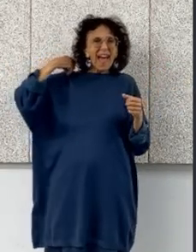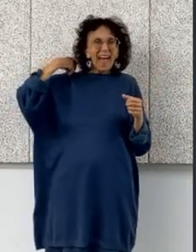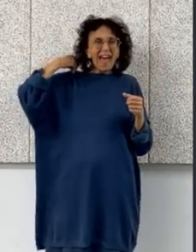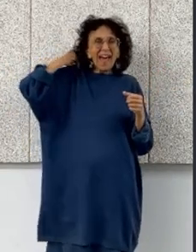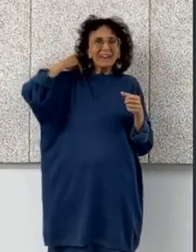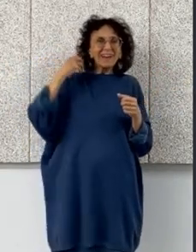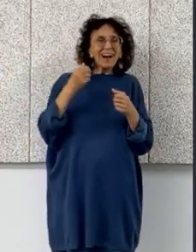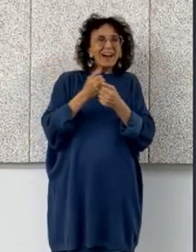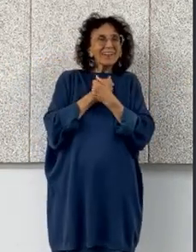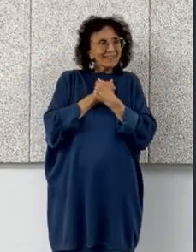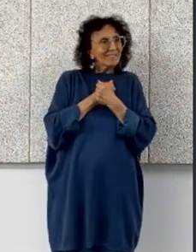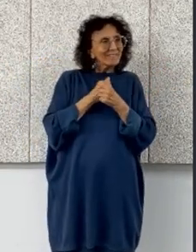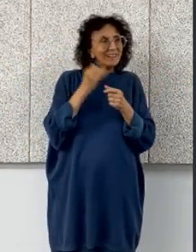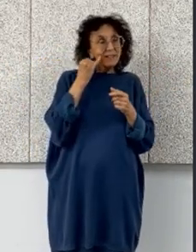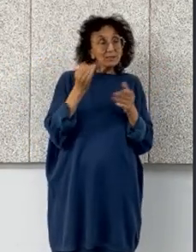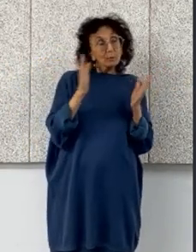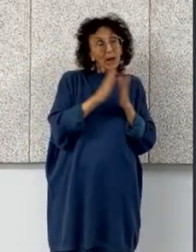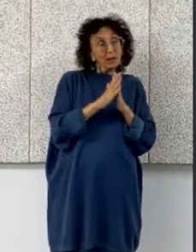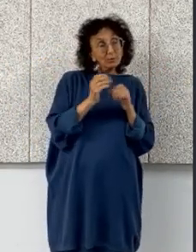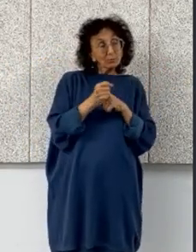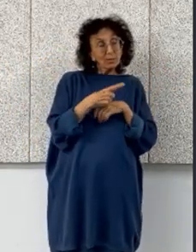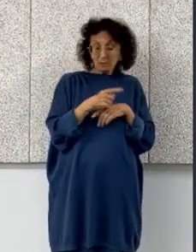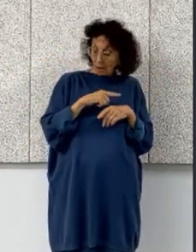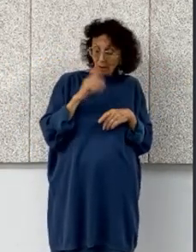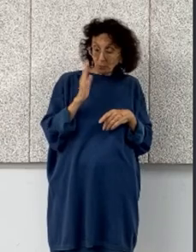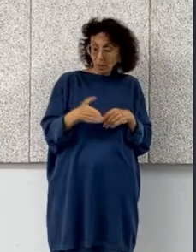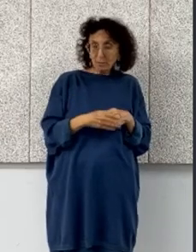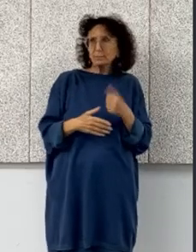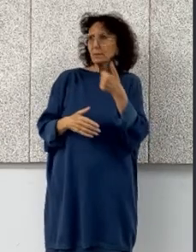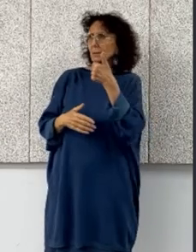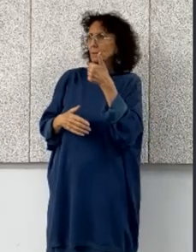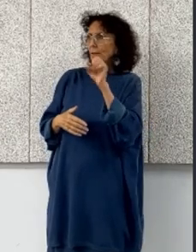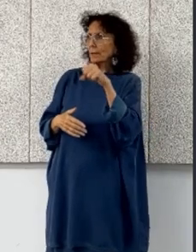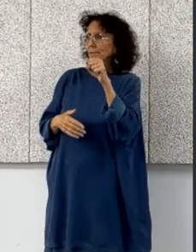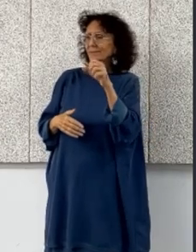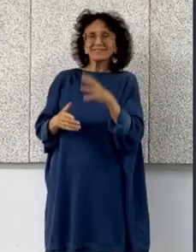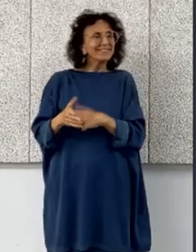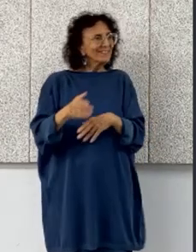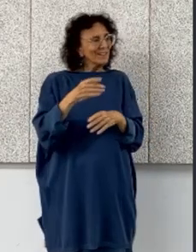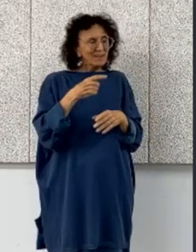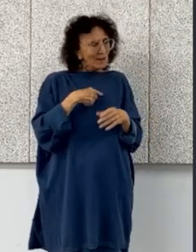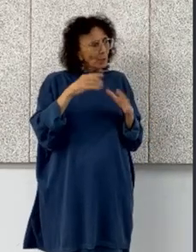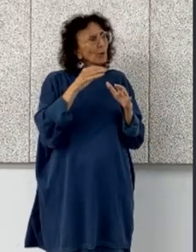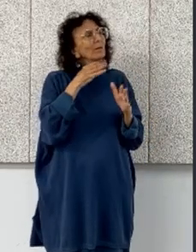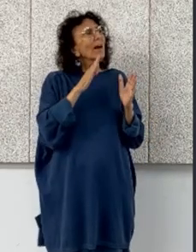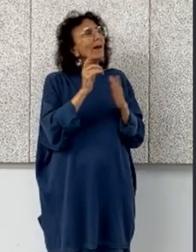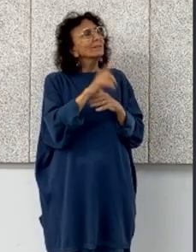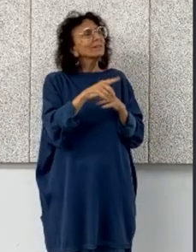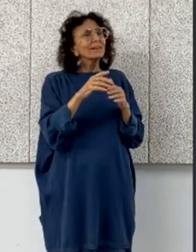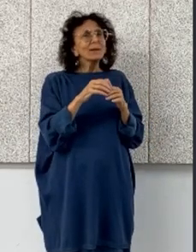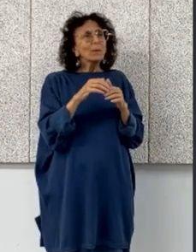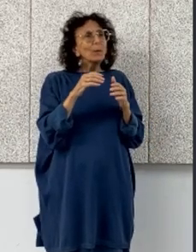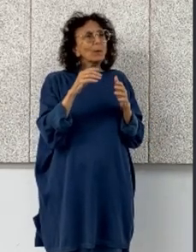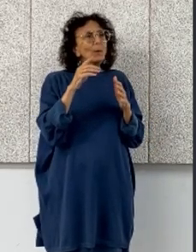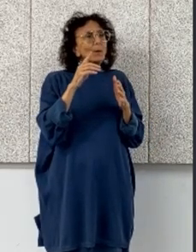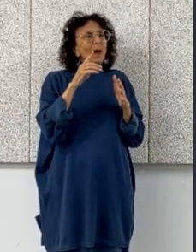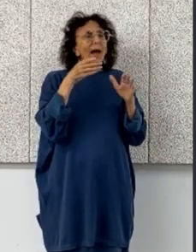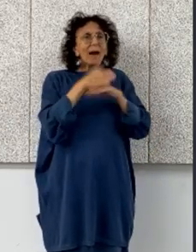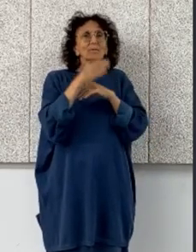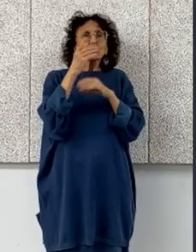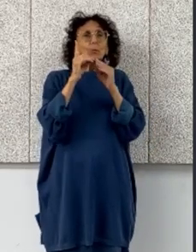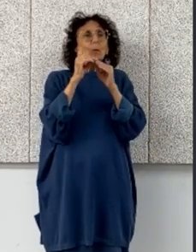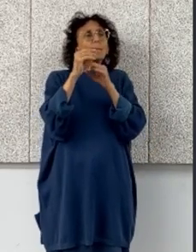asking you in a year. Like, I will do that. You know, I would love to know. Absolutely. How it all, you know, sort of where you are in a